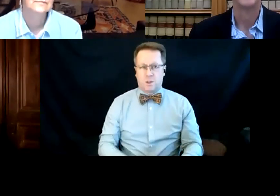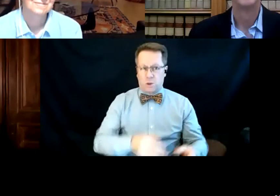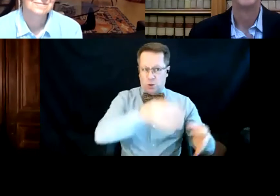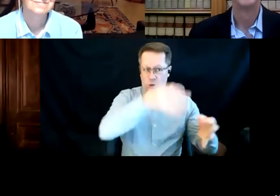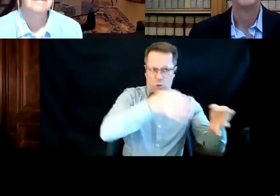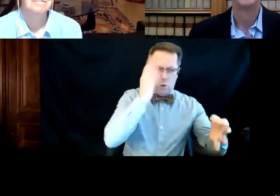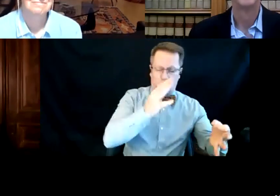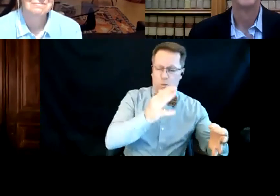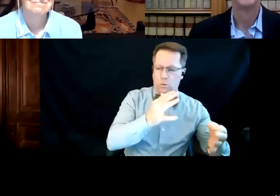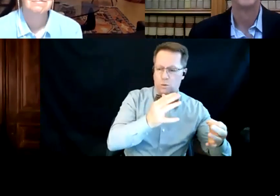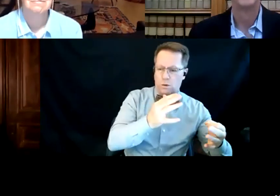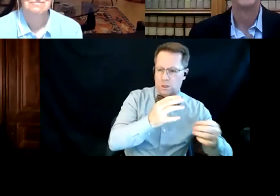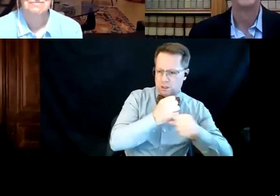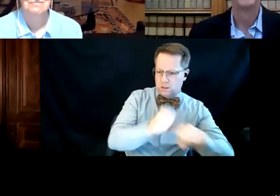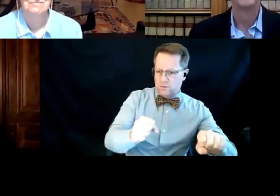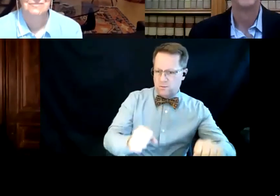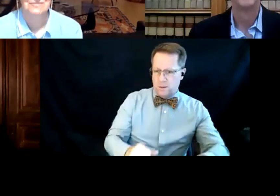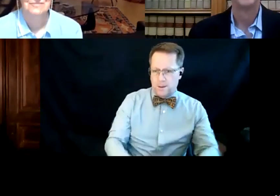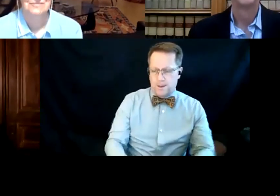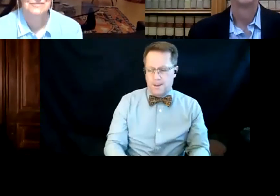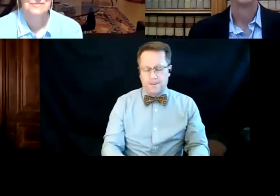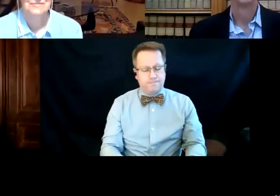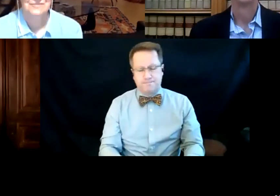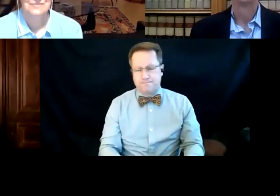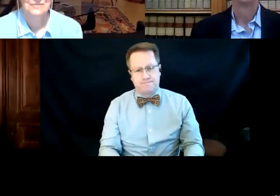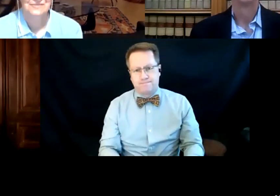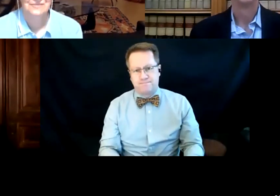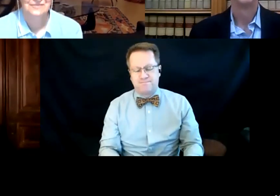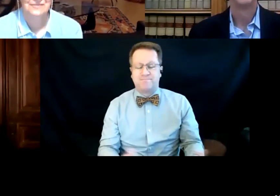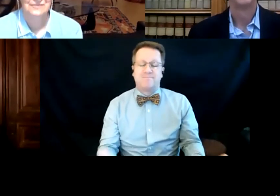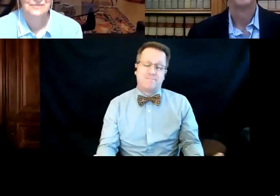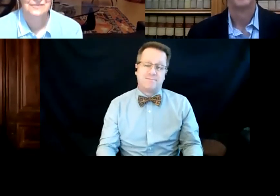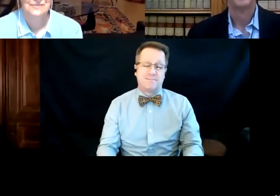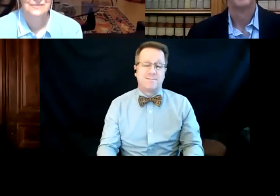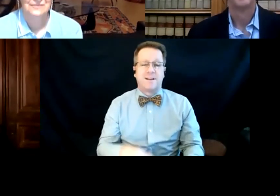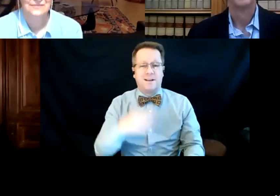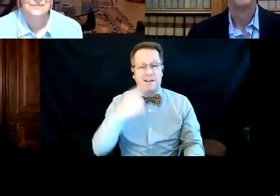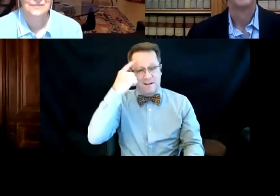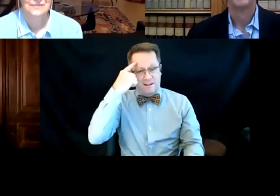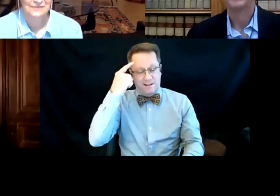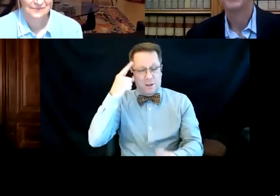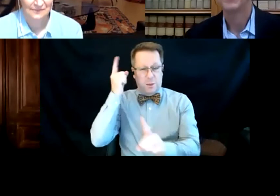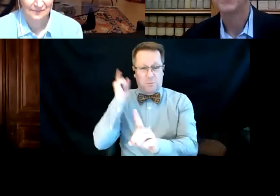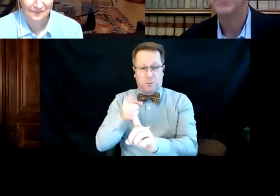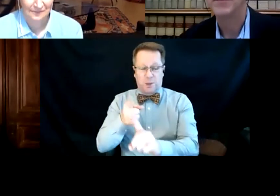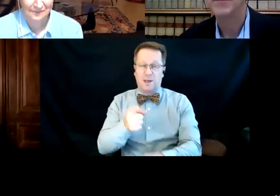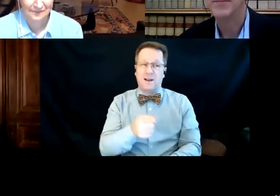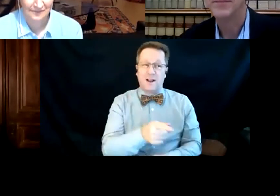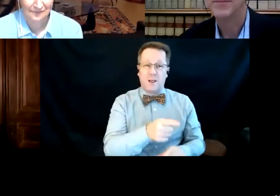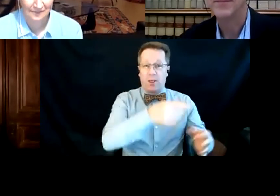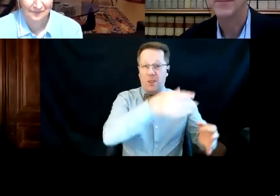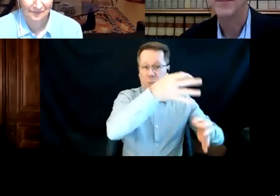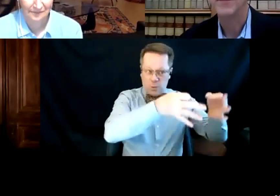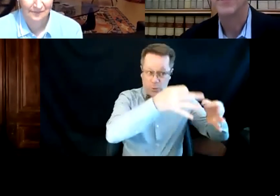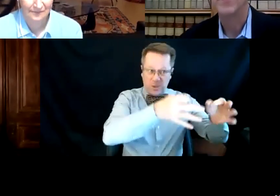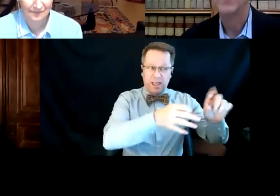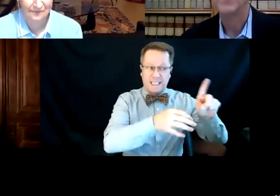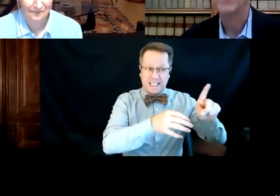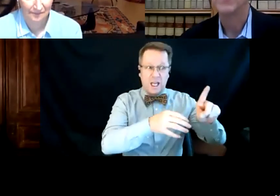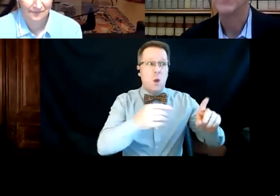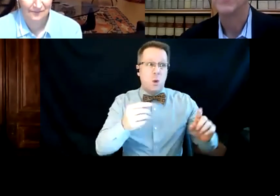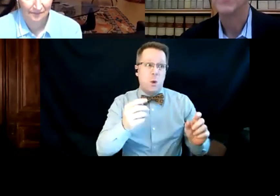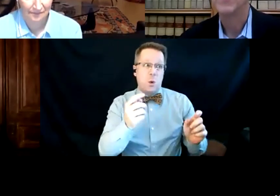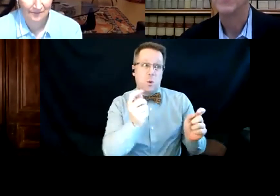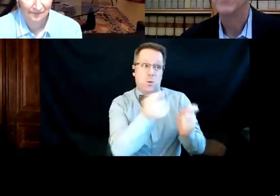Yep. I think, you know, the bottom line is that whether we win or lose in the courts, our work is meaningful to the people that